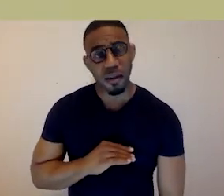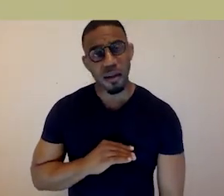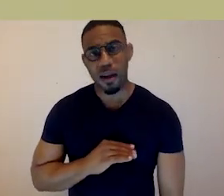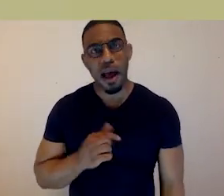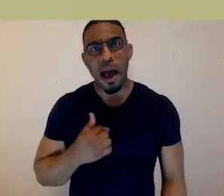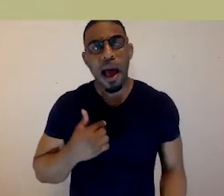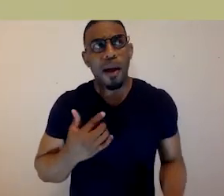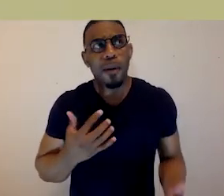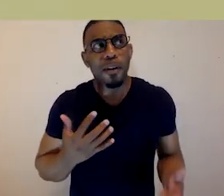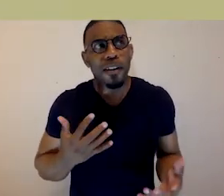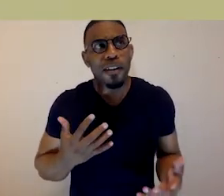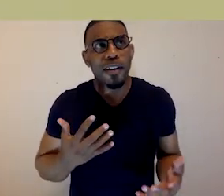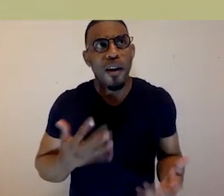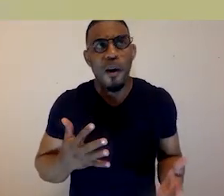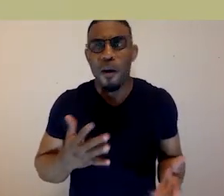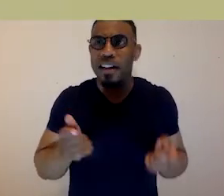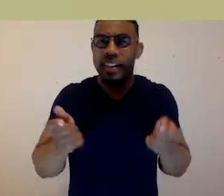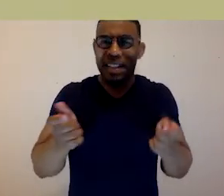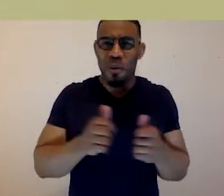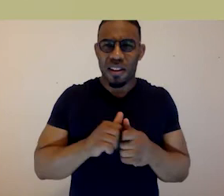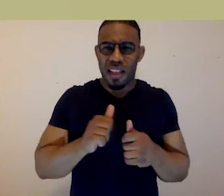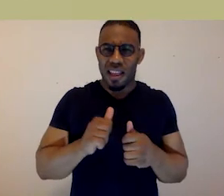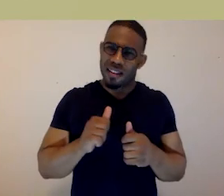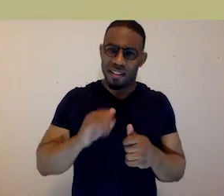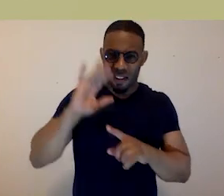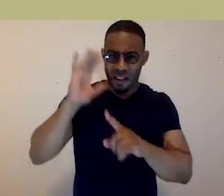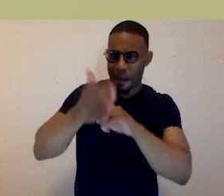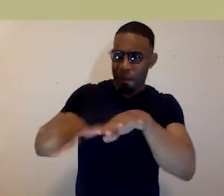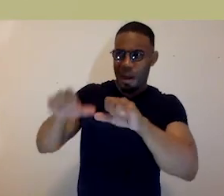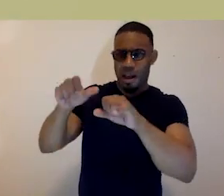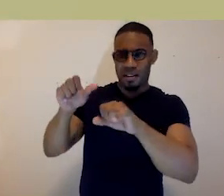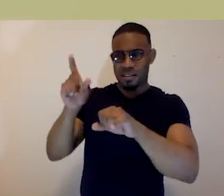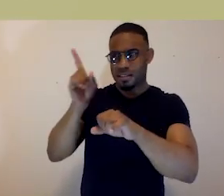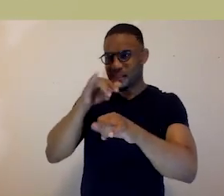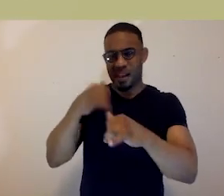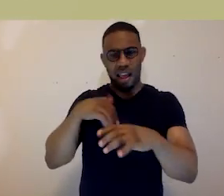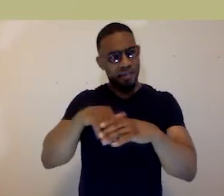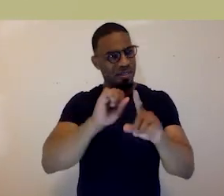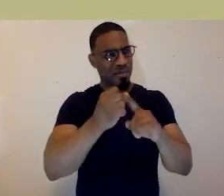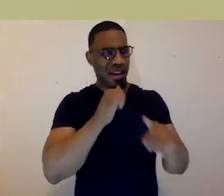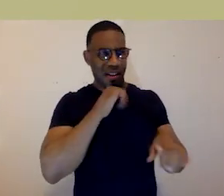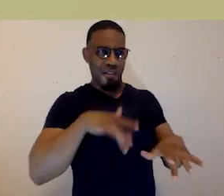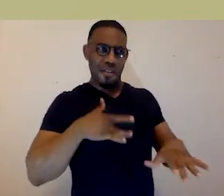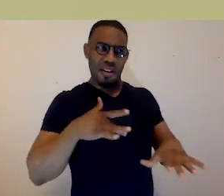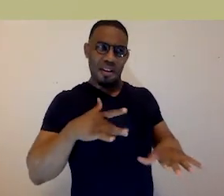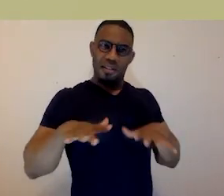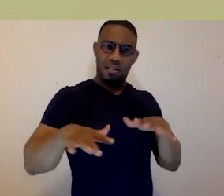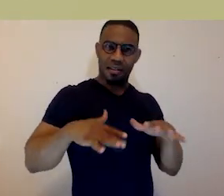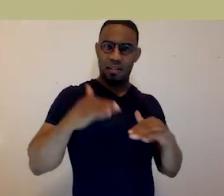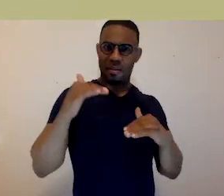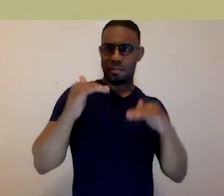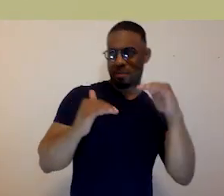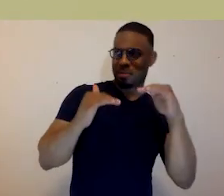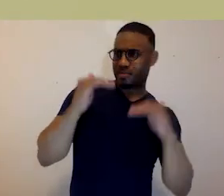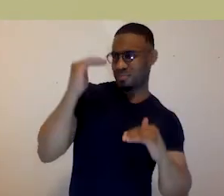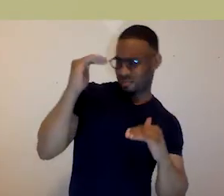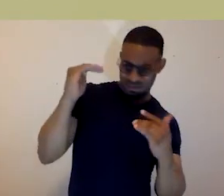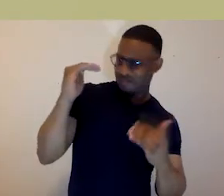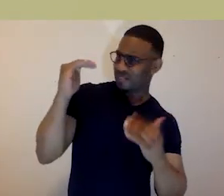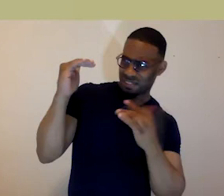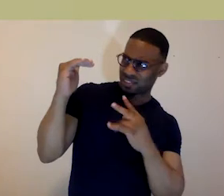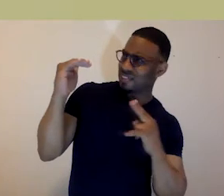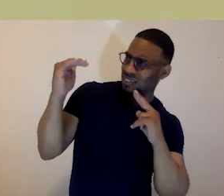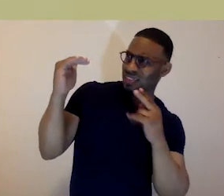I already was dealing with that imposter syndrome. I'm in a situation that I don't feel I'm, qualified